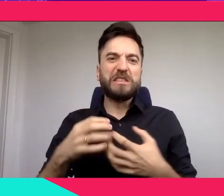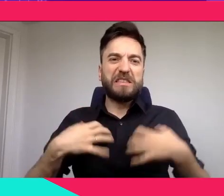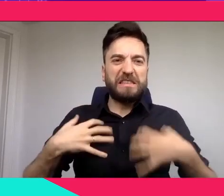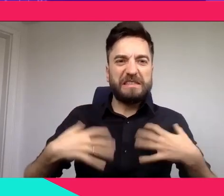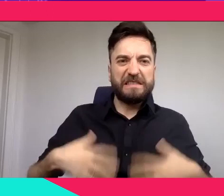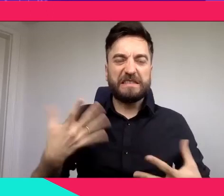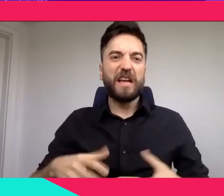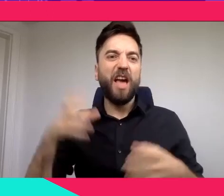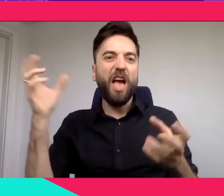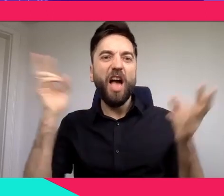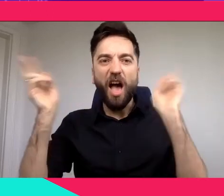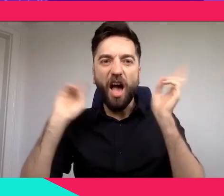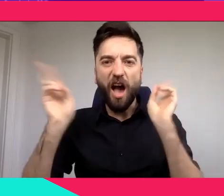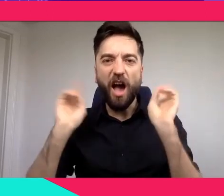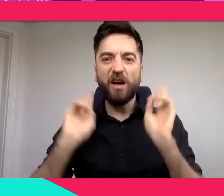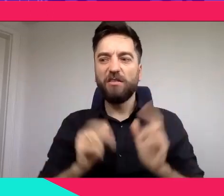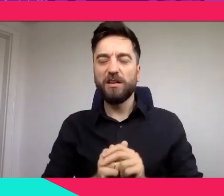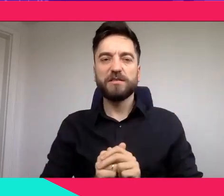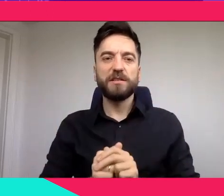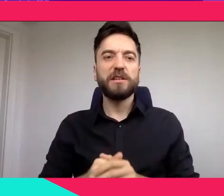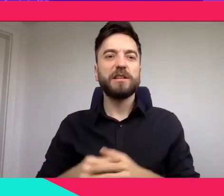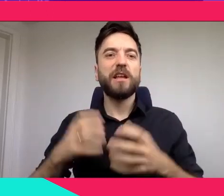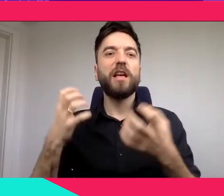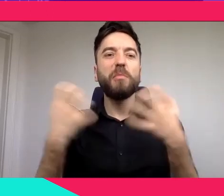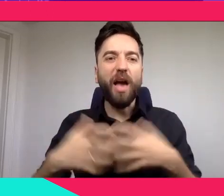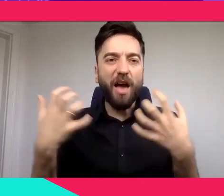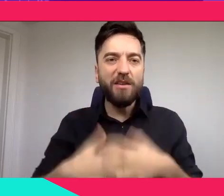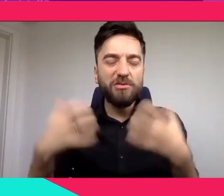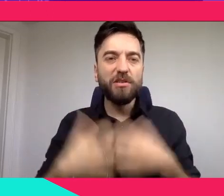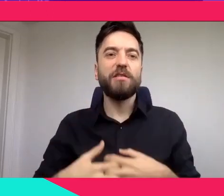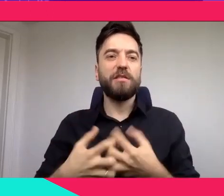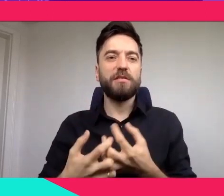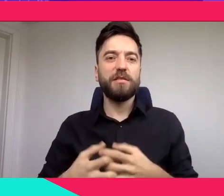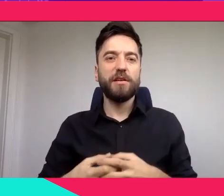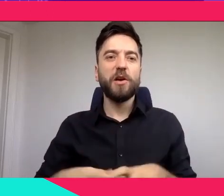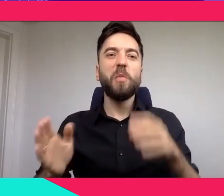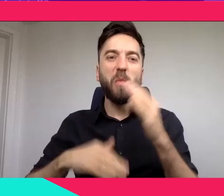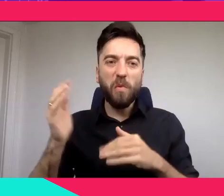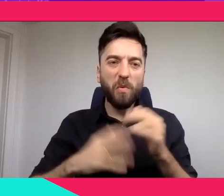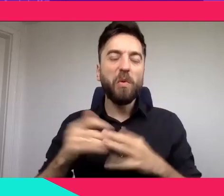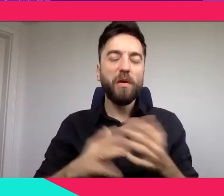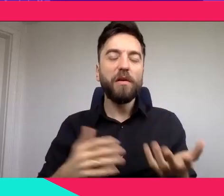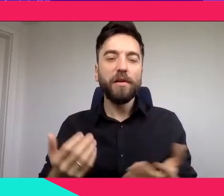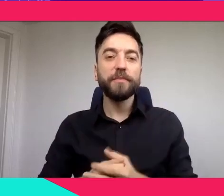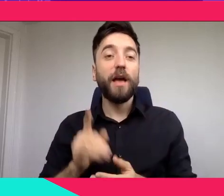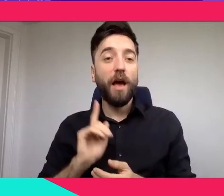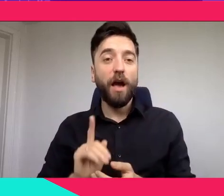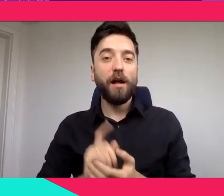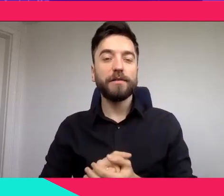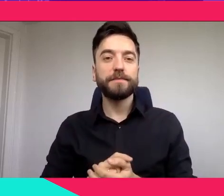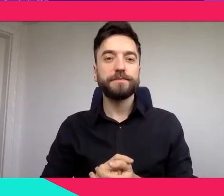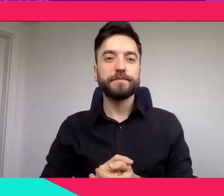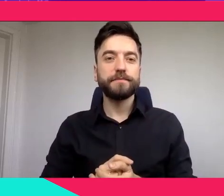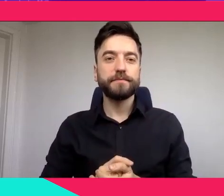hassle, but through being engaged in this creative project and taking part in remixing